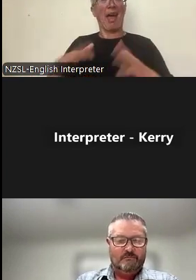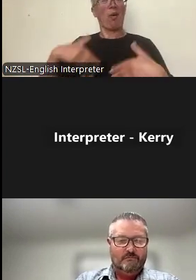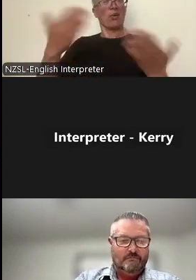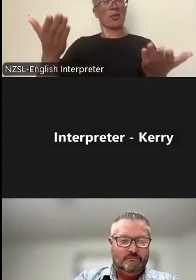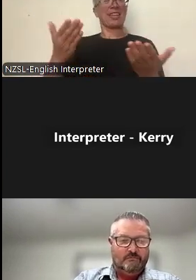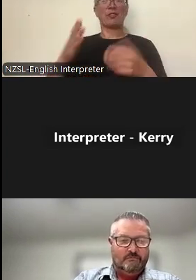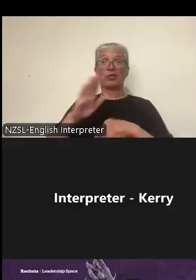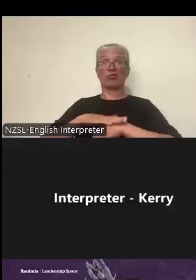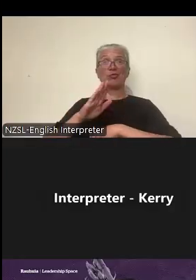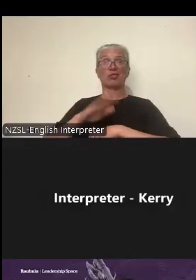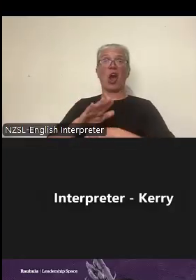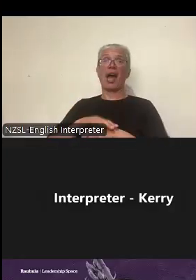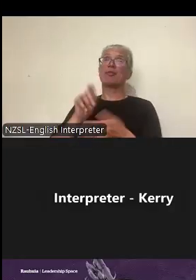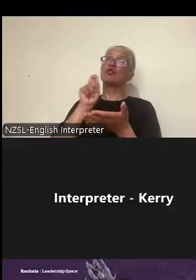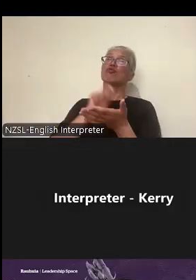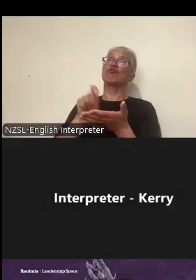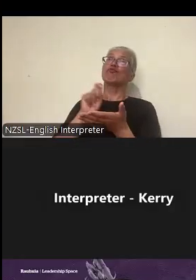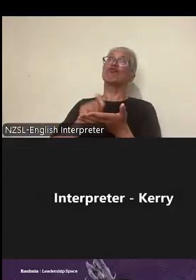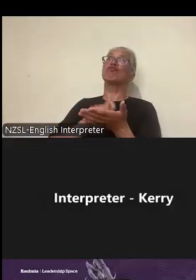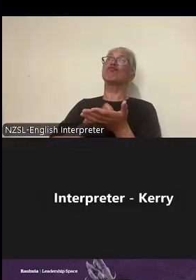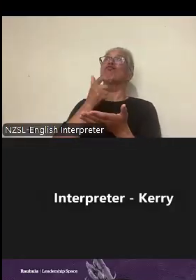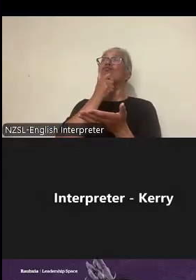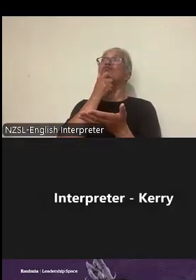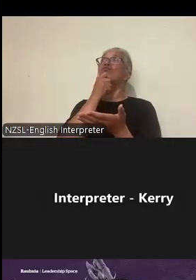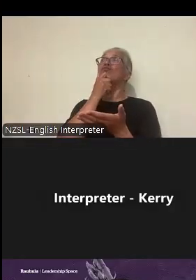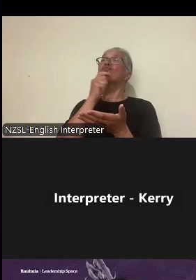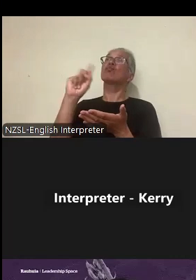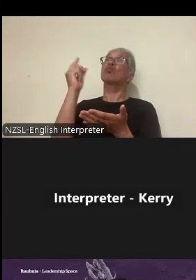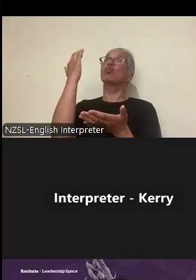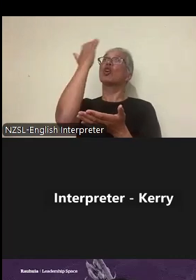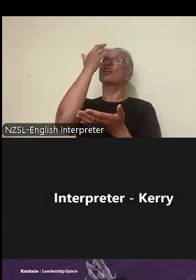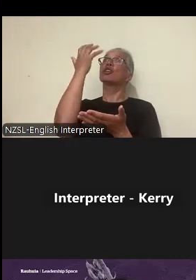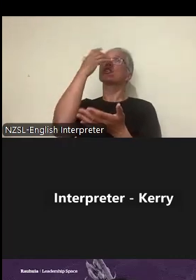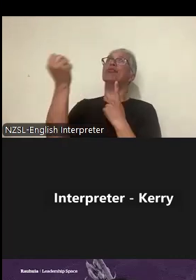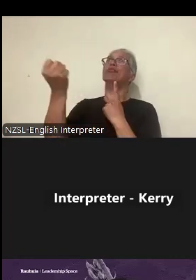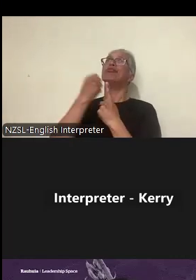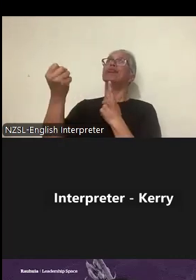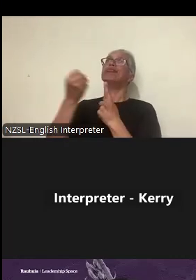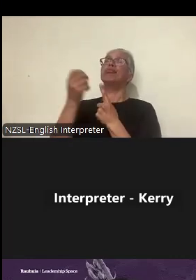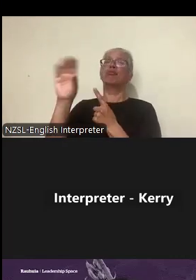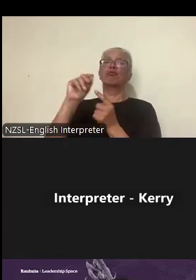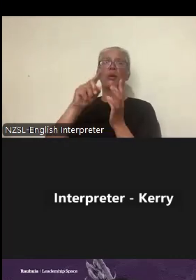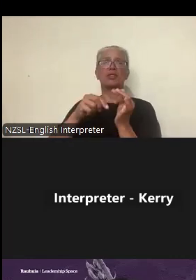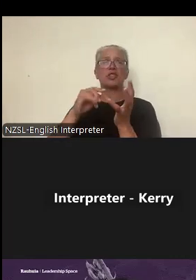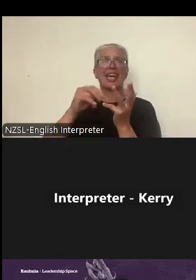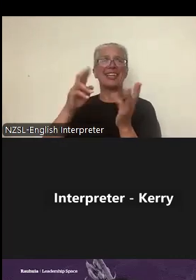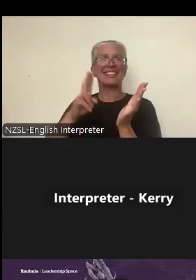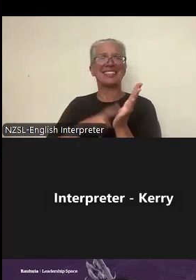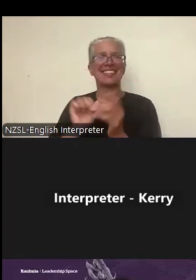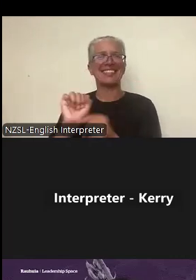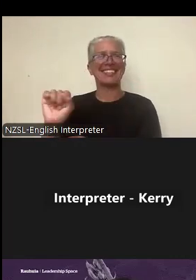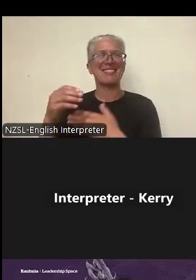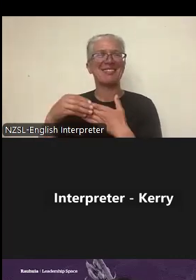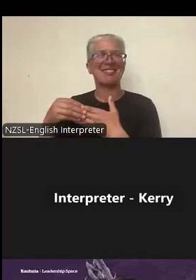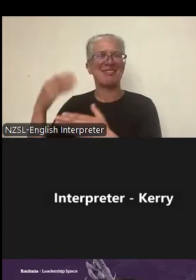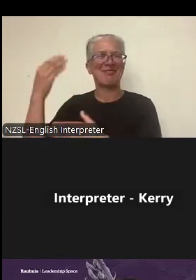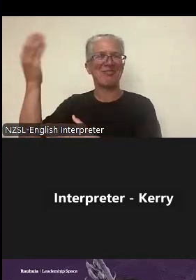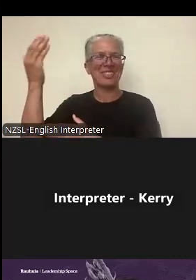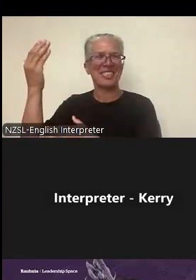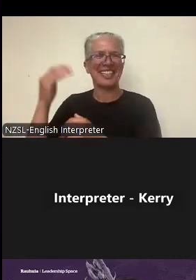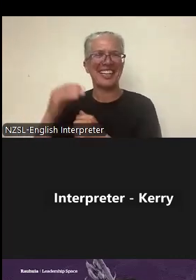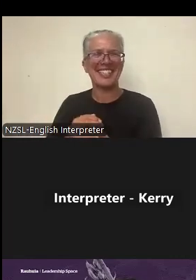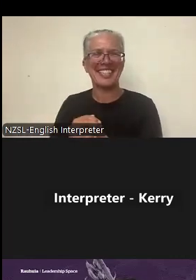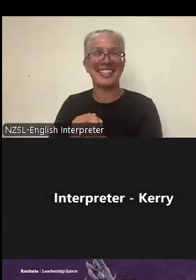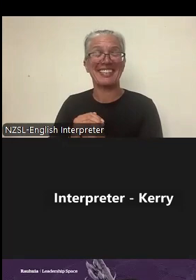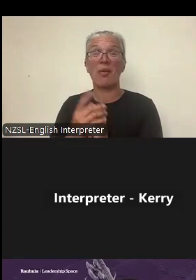to write down the things that resonated with you as a leader from Jason's presentation. So I'm going to give you